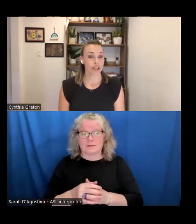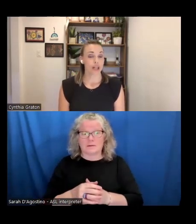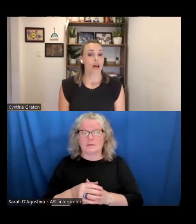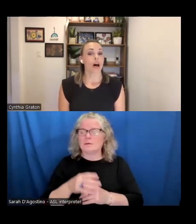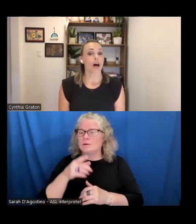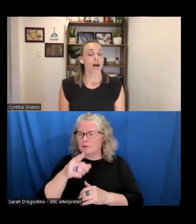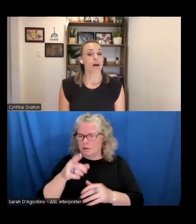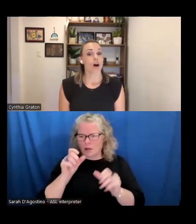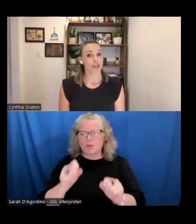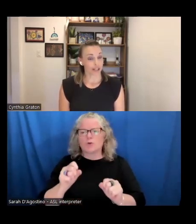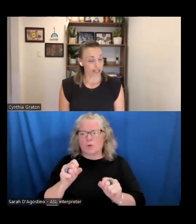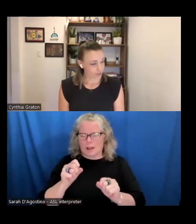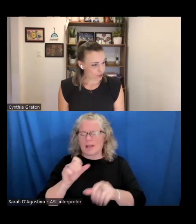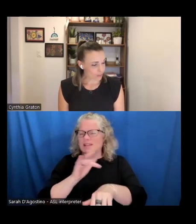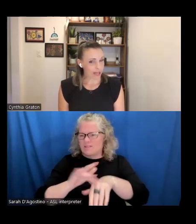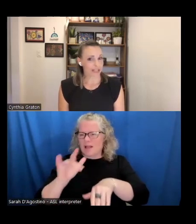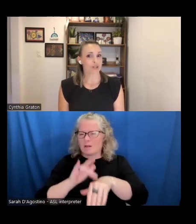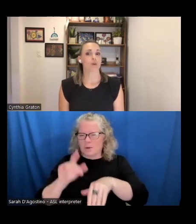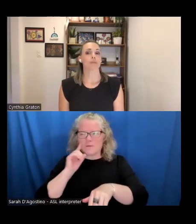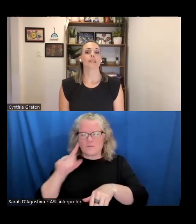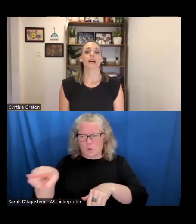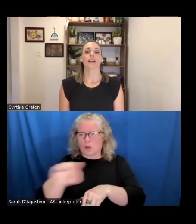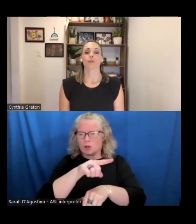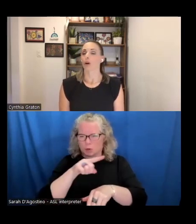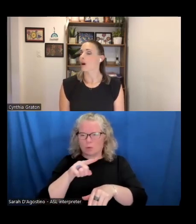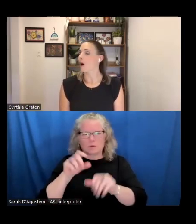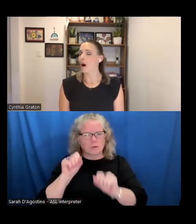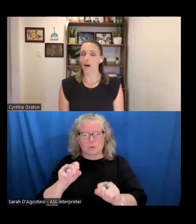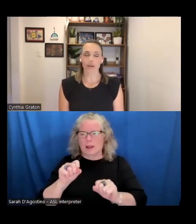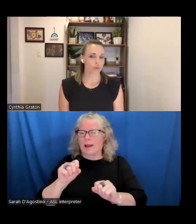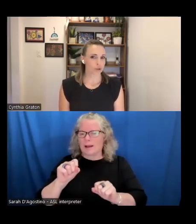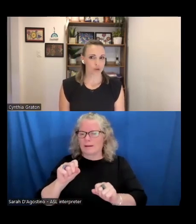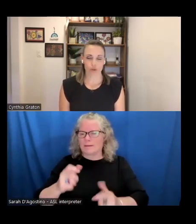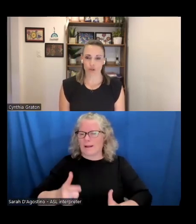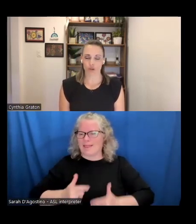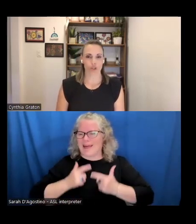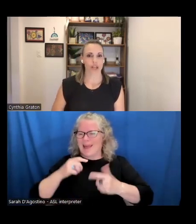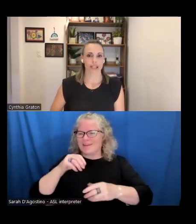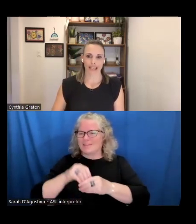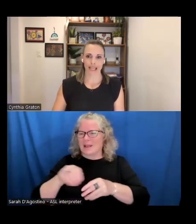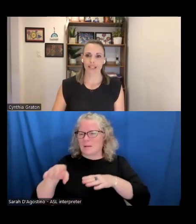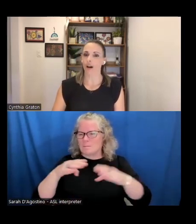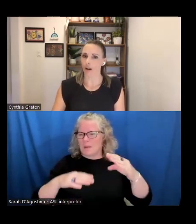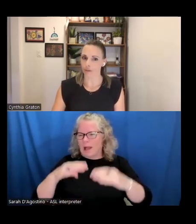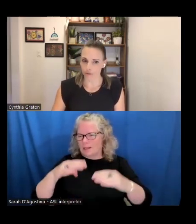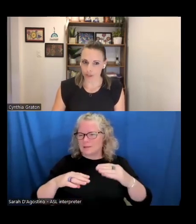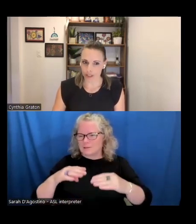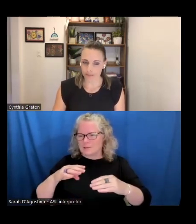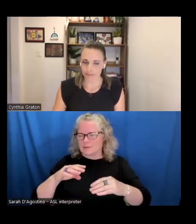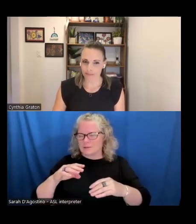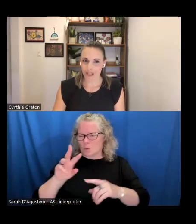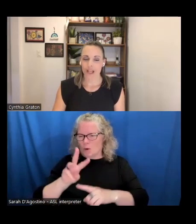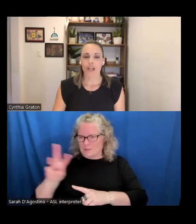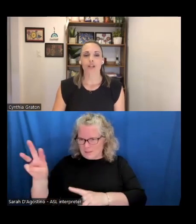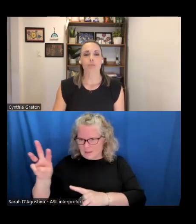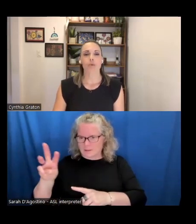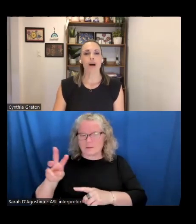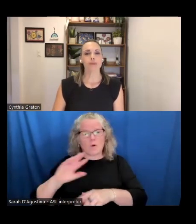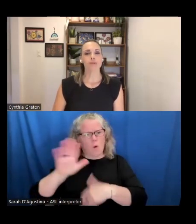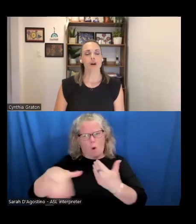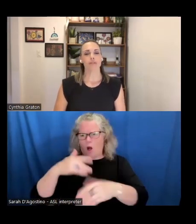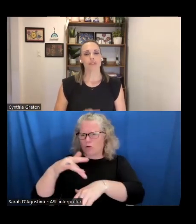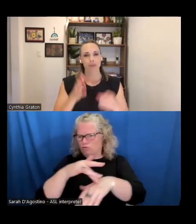version on the Lives in the Balance website, where all the resources, again, are free.